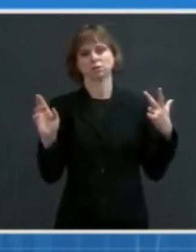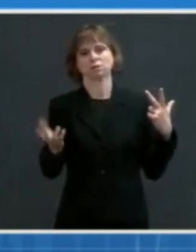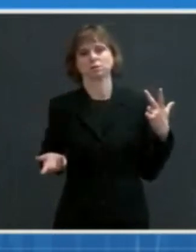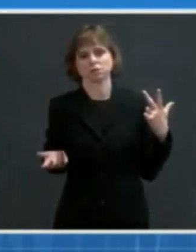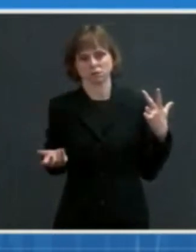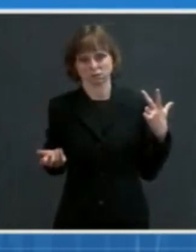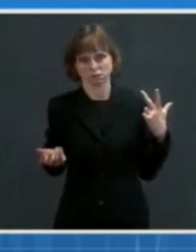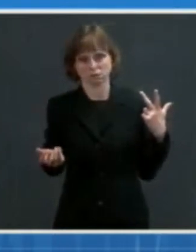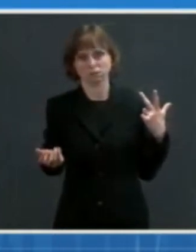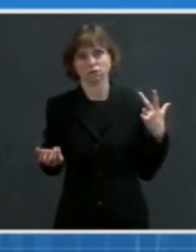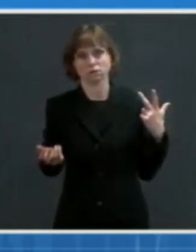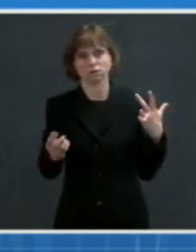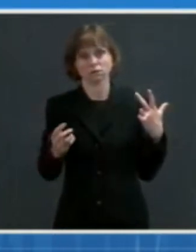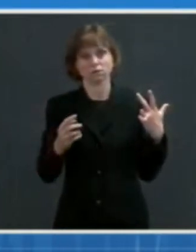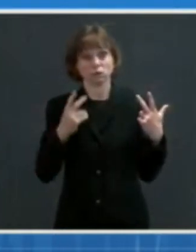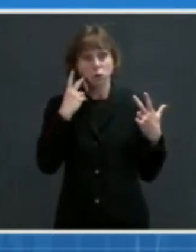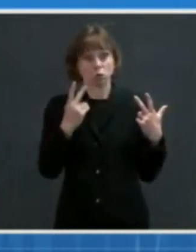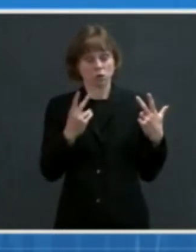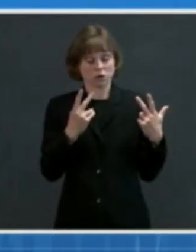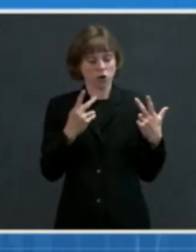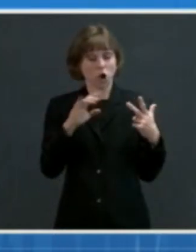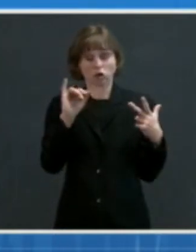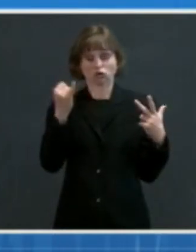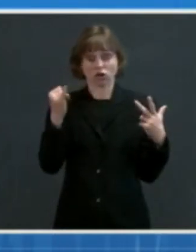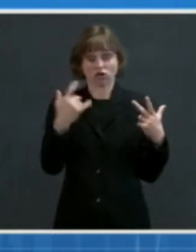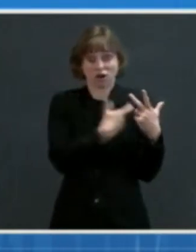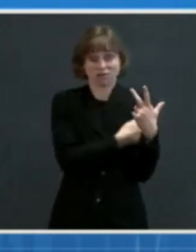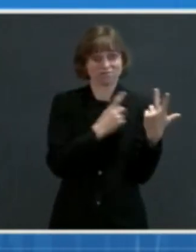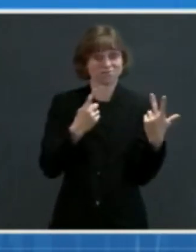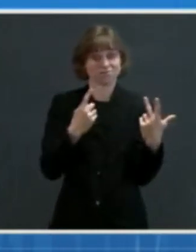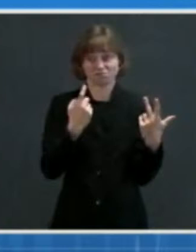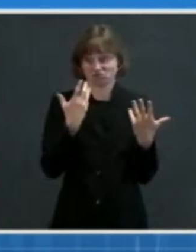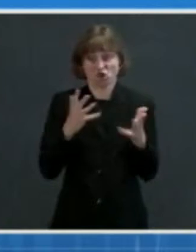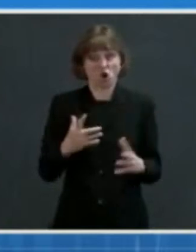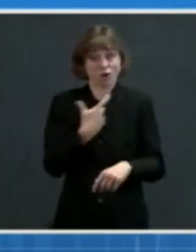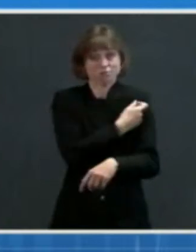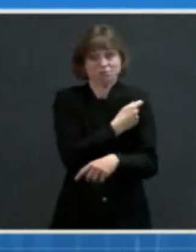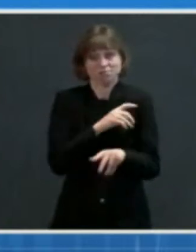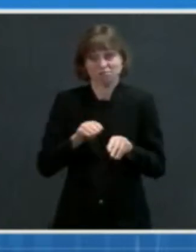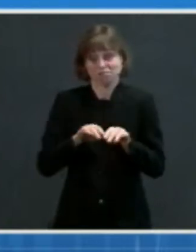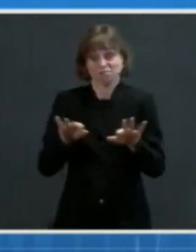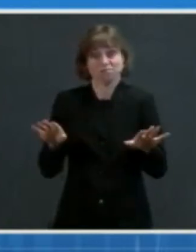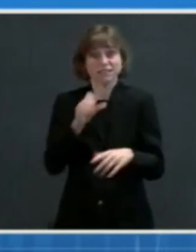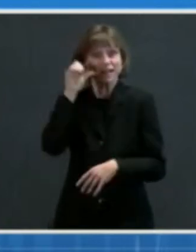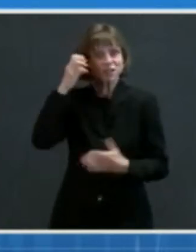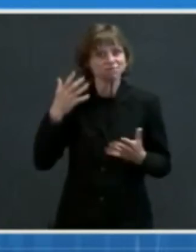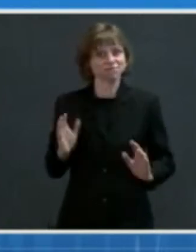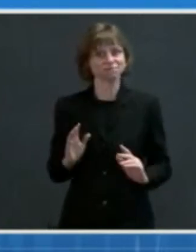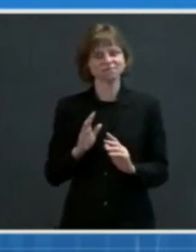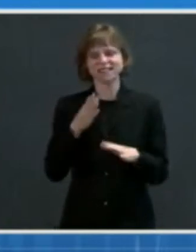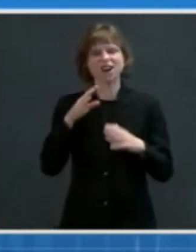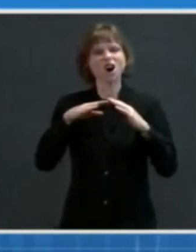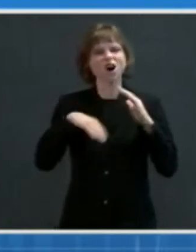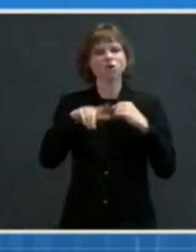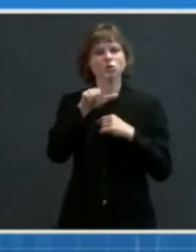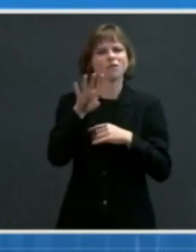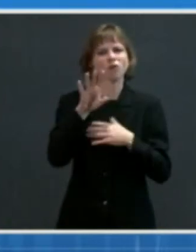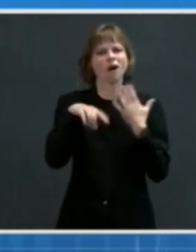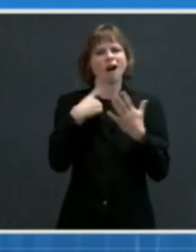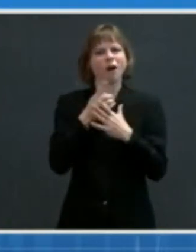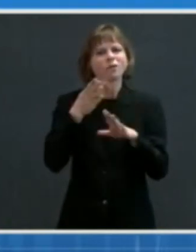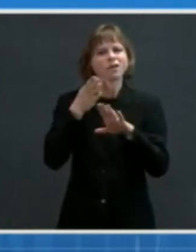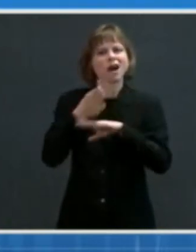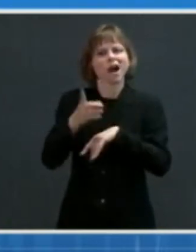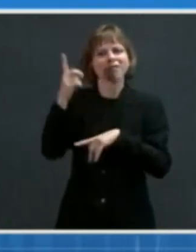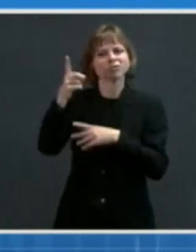of the first doses being administered yesterday, less than 48 hours after ASIP recommended its use, just as